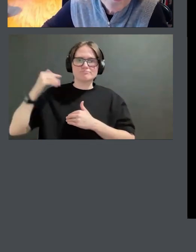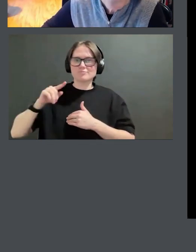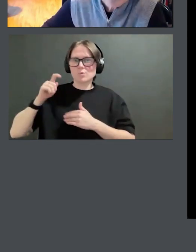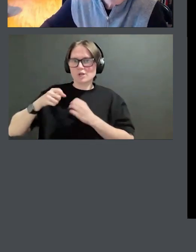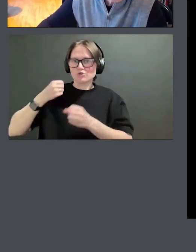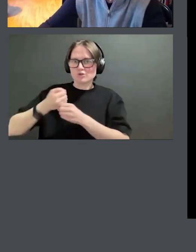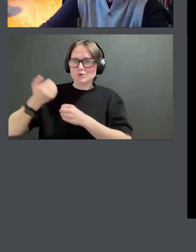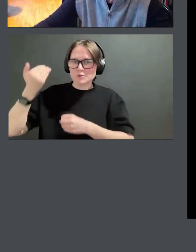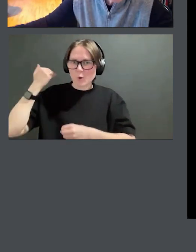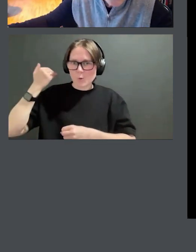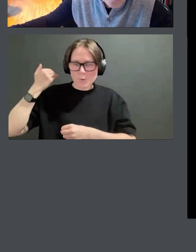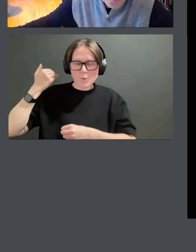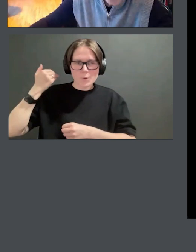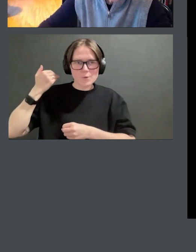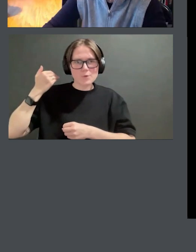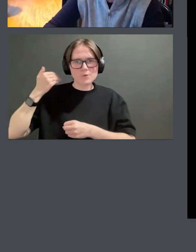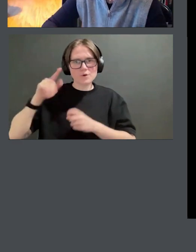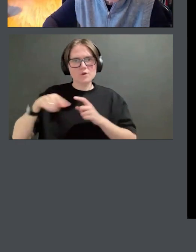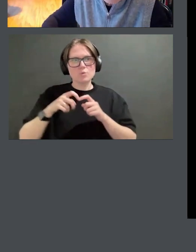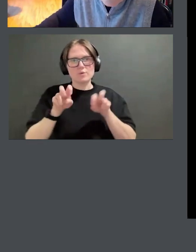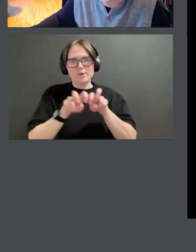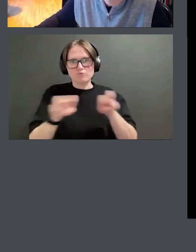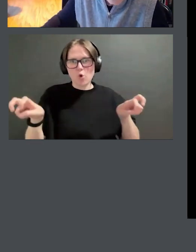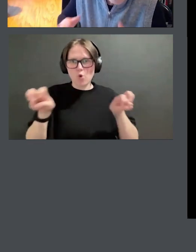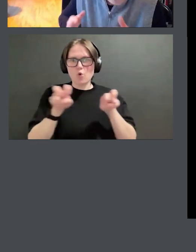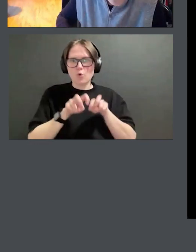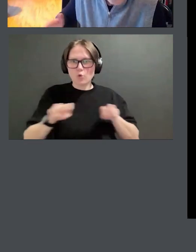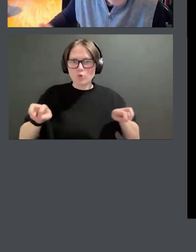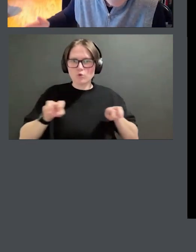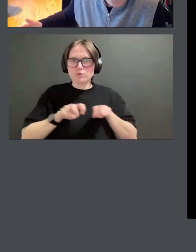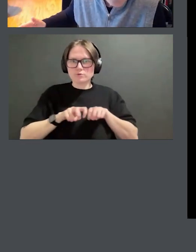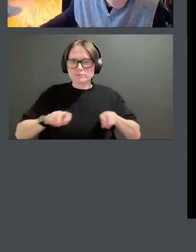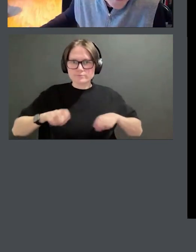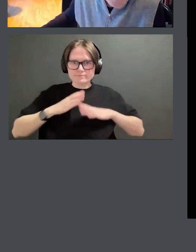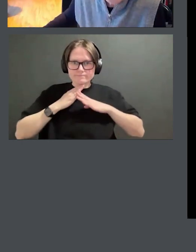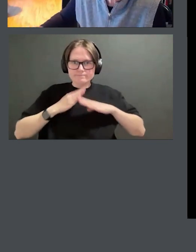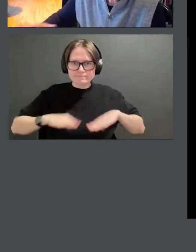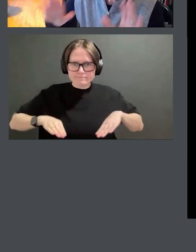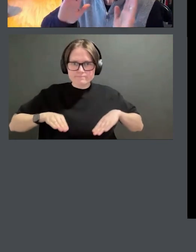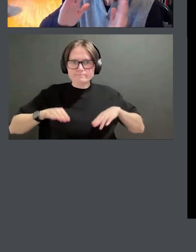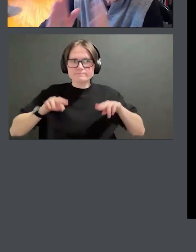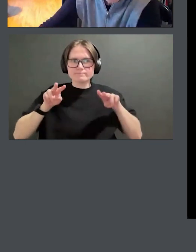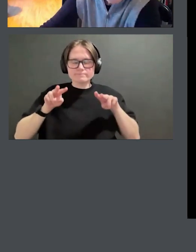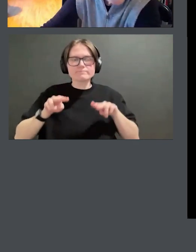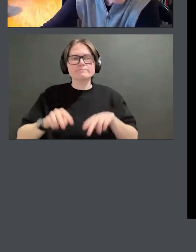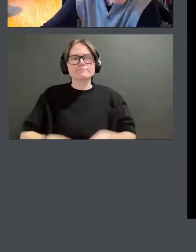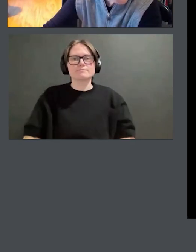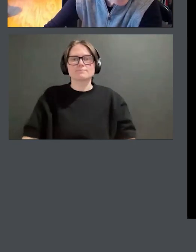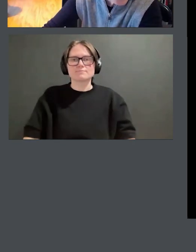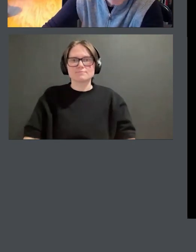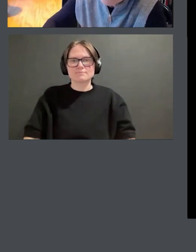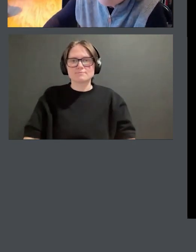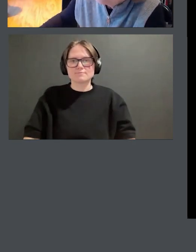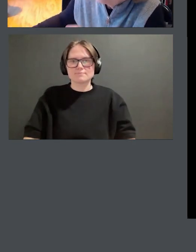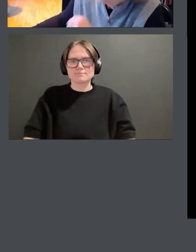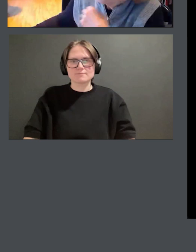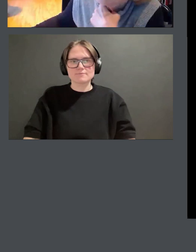ago, when we were sitting in rows and we were all quiet at our desk and facing the